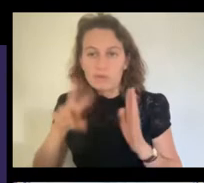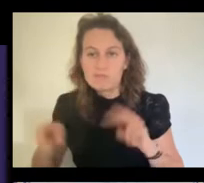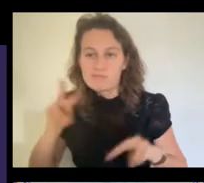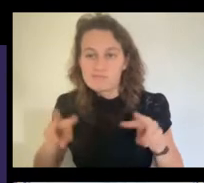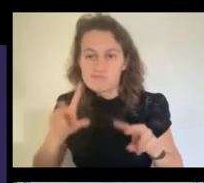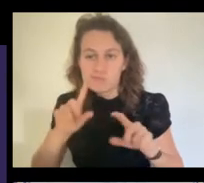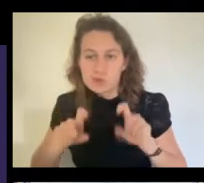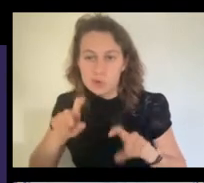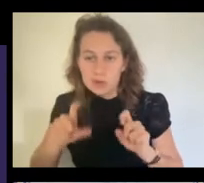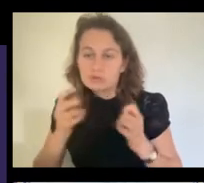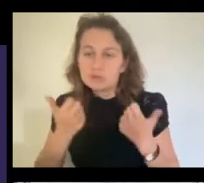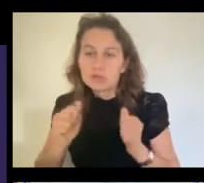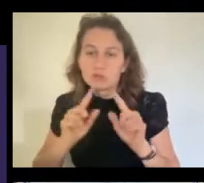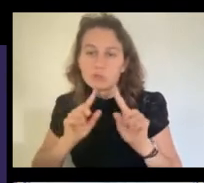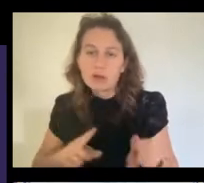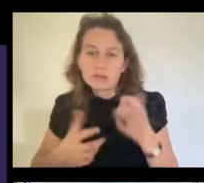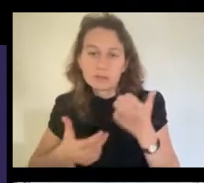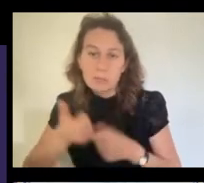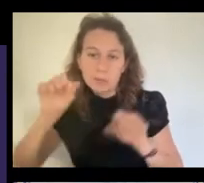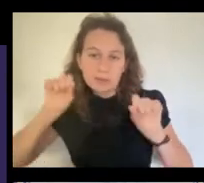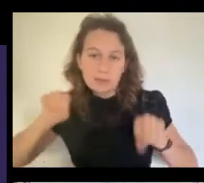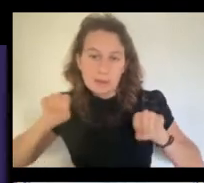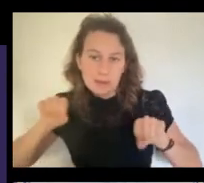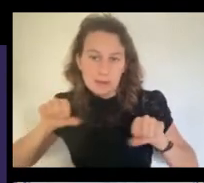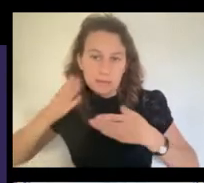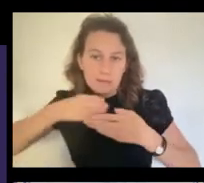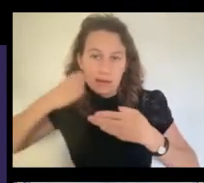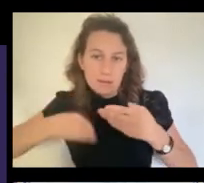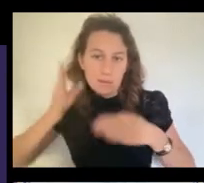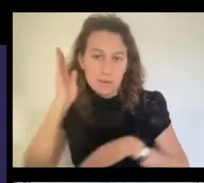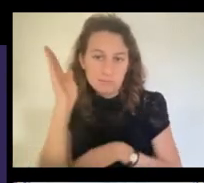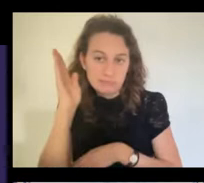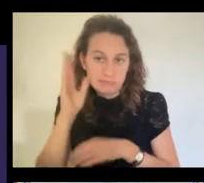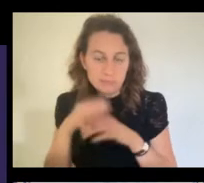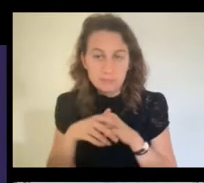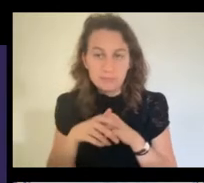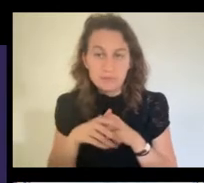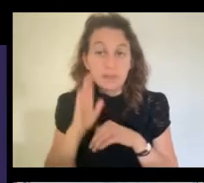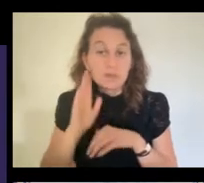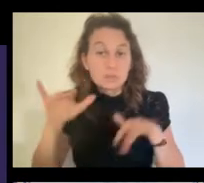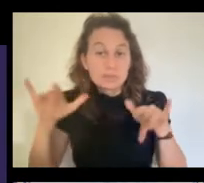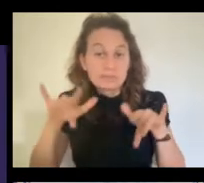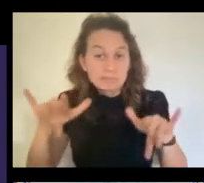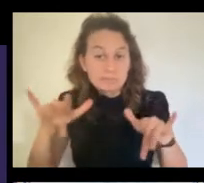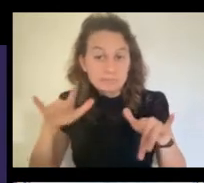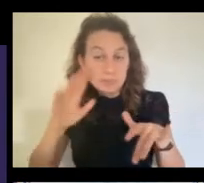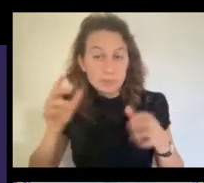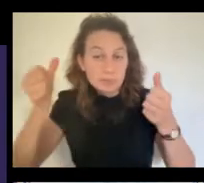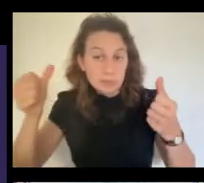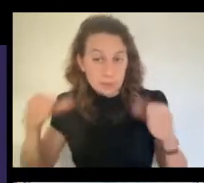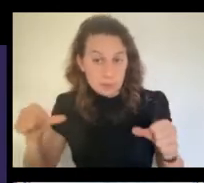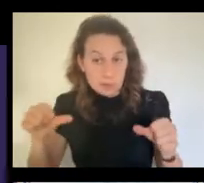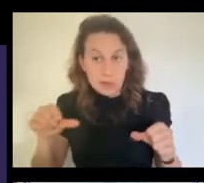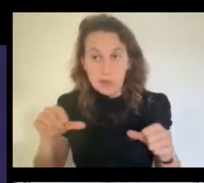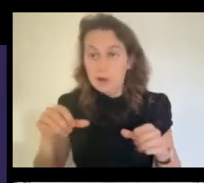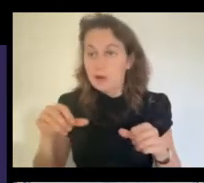and get to as many of them as possible by the end of the presentation. Today's program will be recorded and posted on the Missouri Botanical